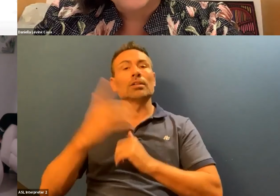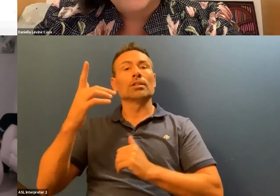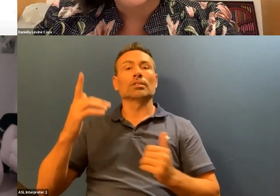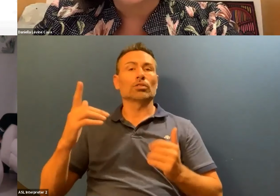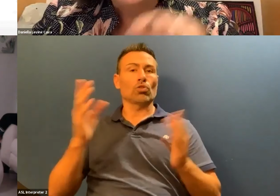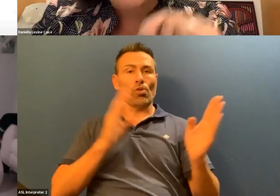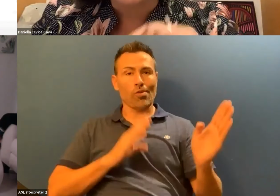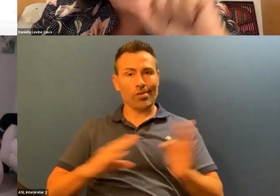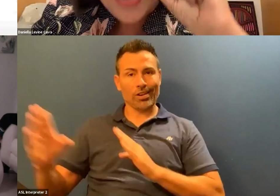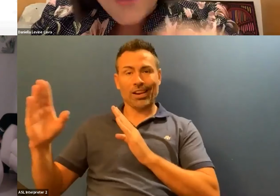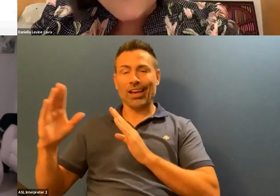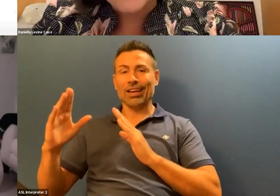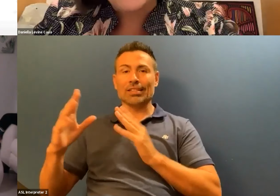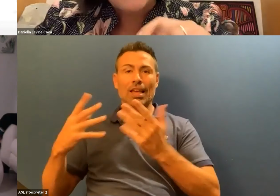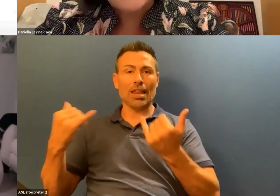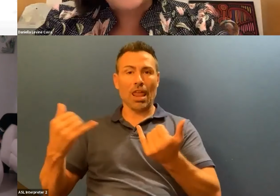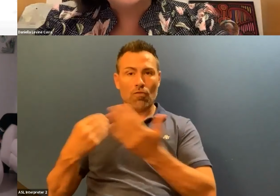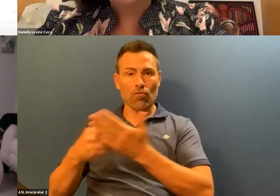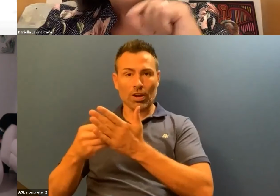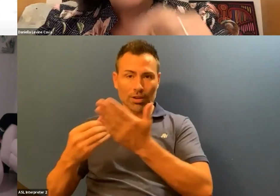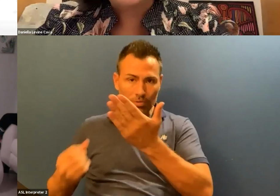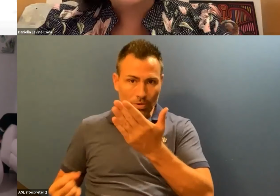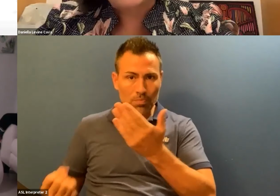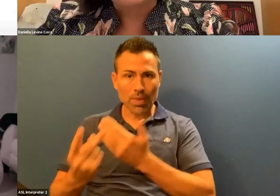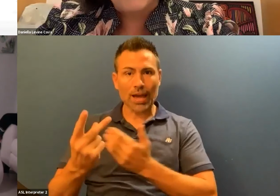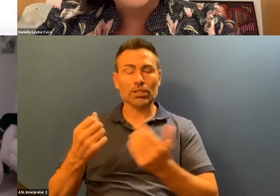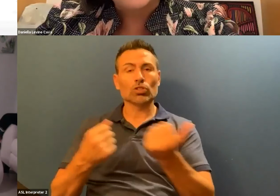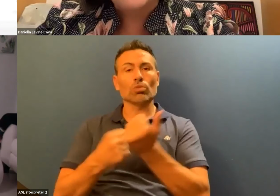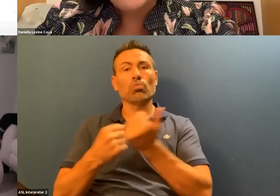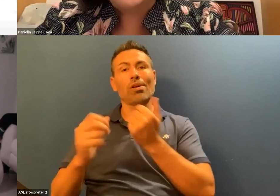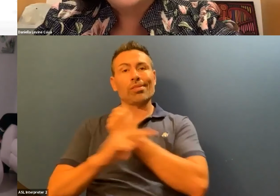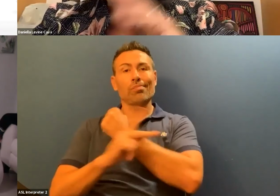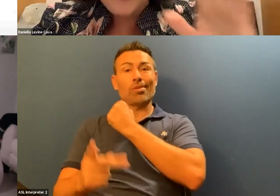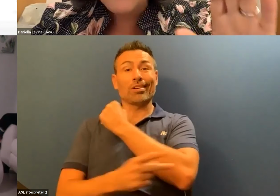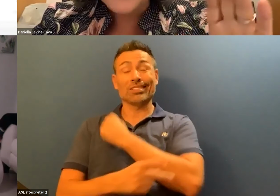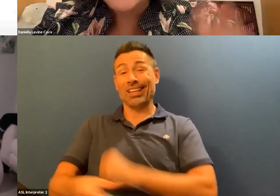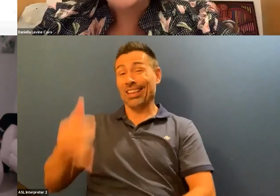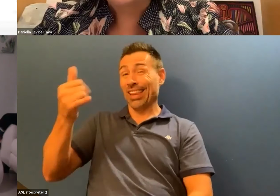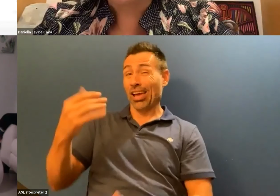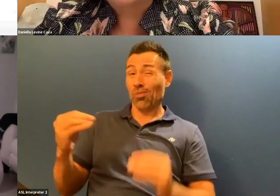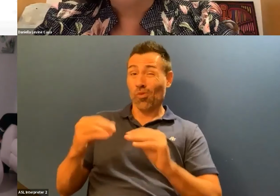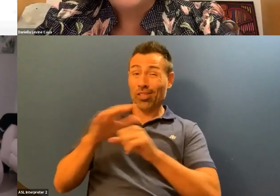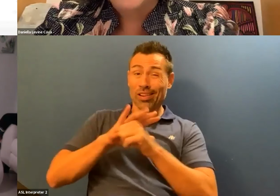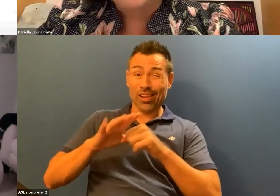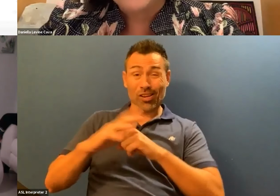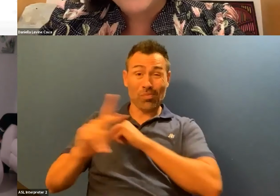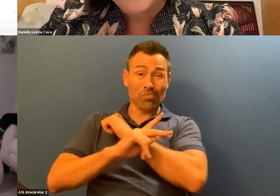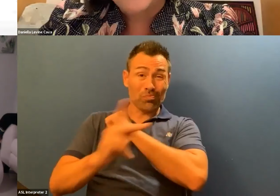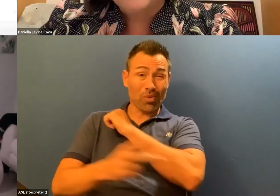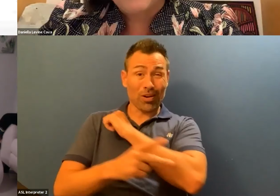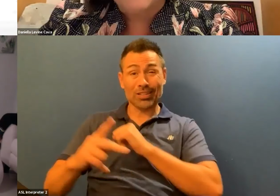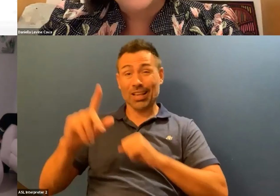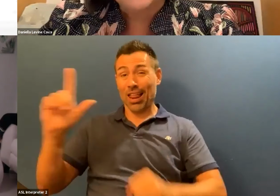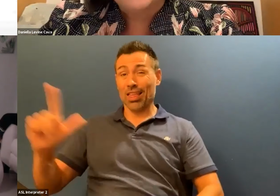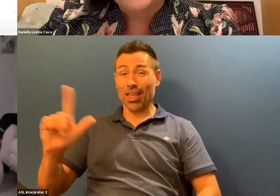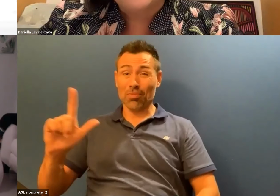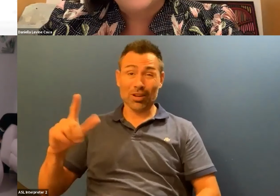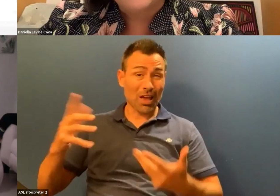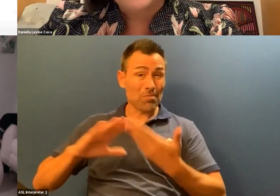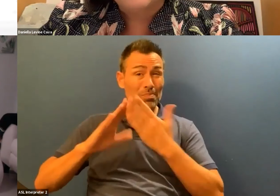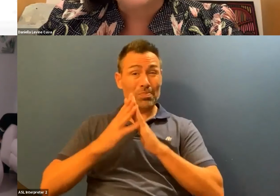how important parks are. And now more than ever, we see the open space parks have and libraries have become, you know,